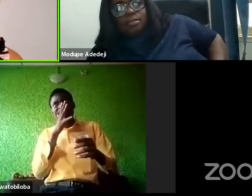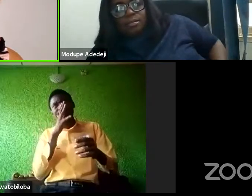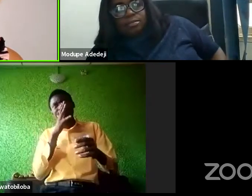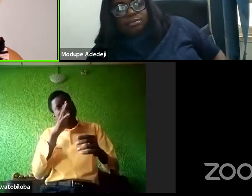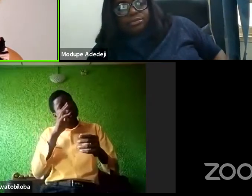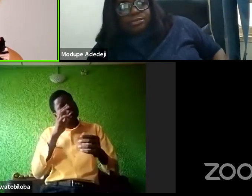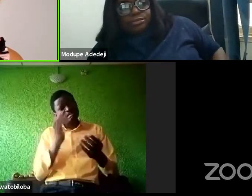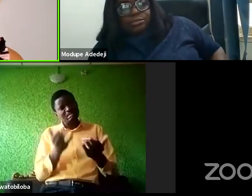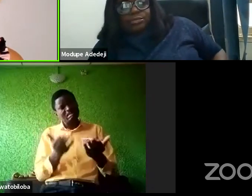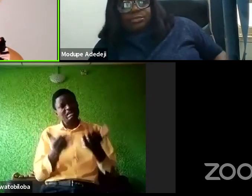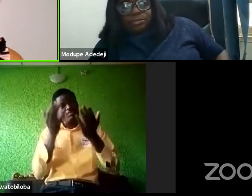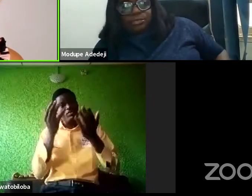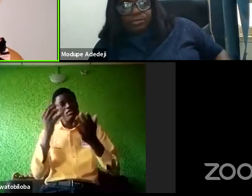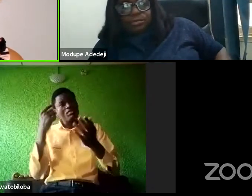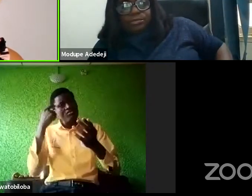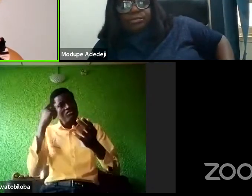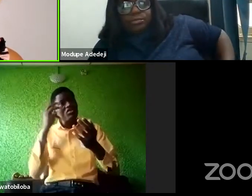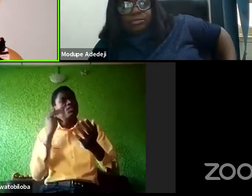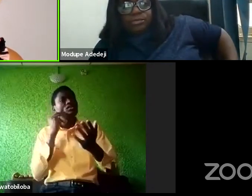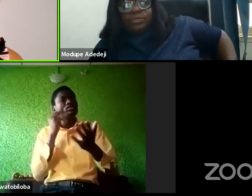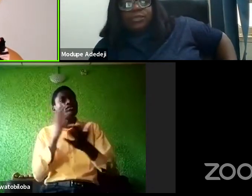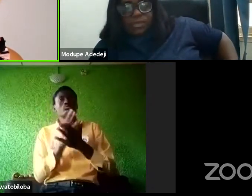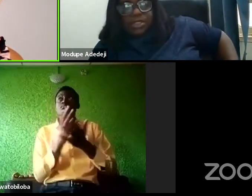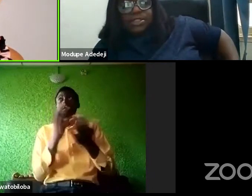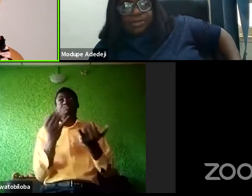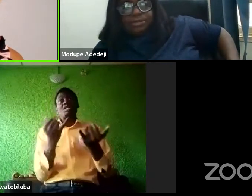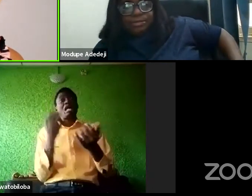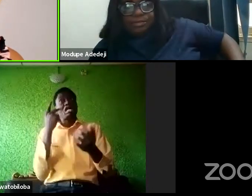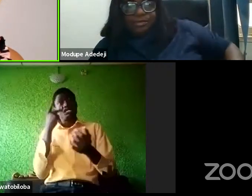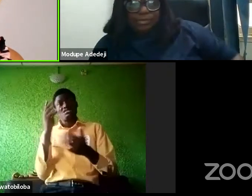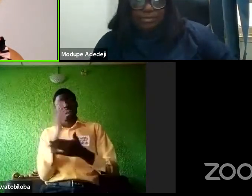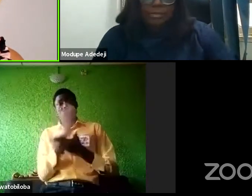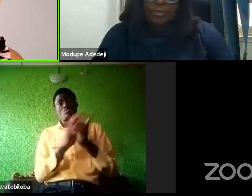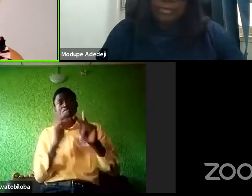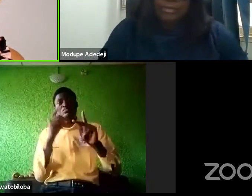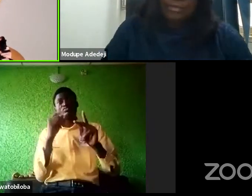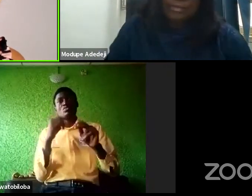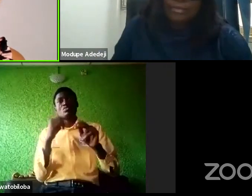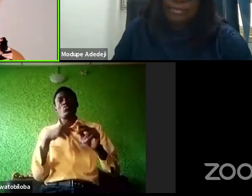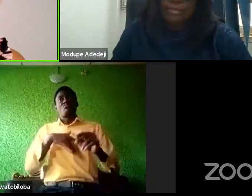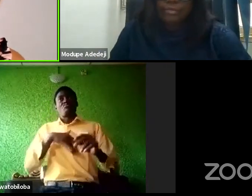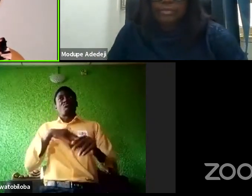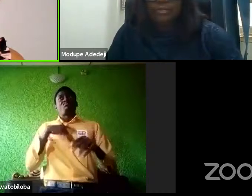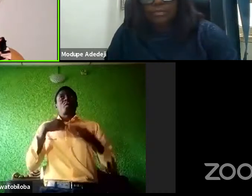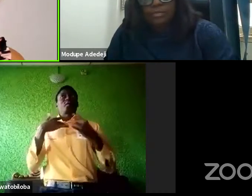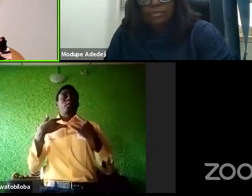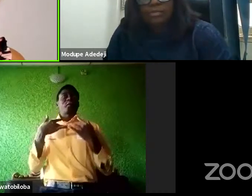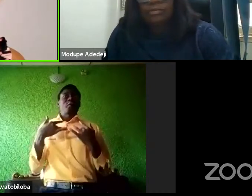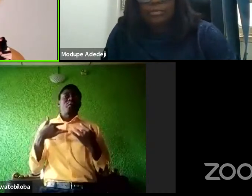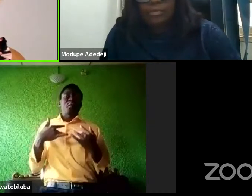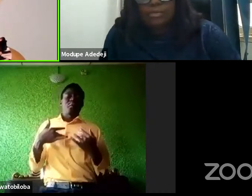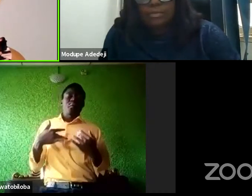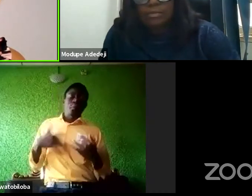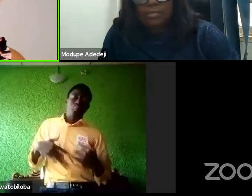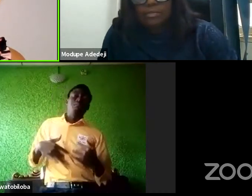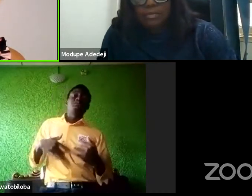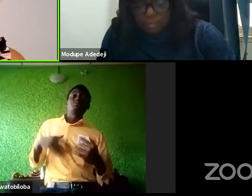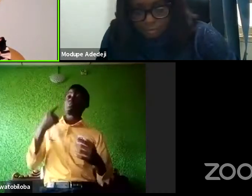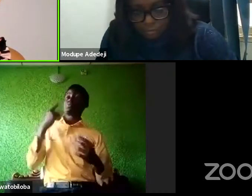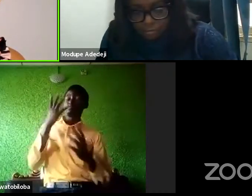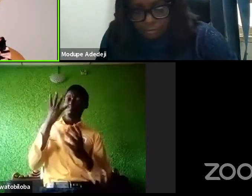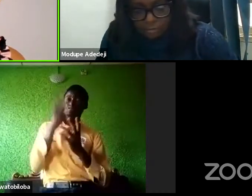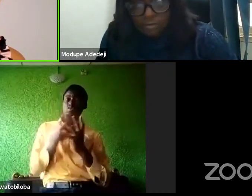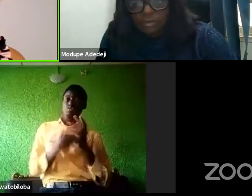people having to take antidepressants and all that. I've seen people almost lose their homes, and I've